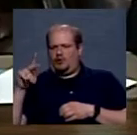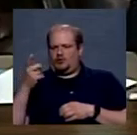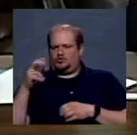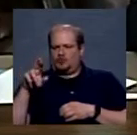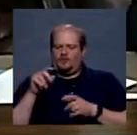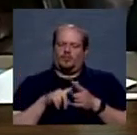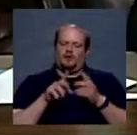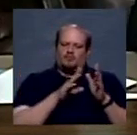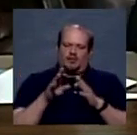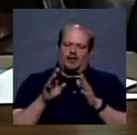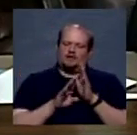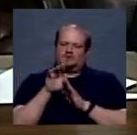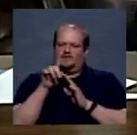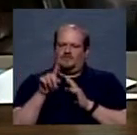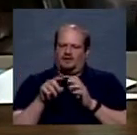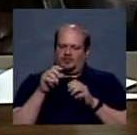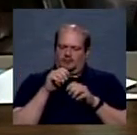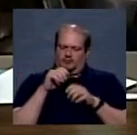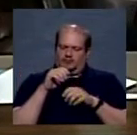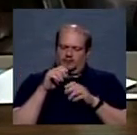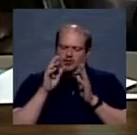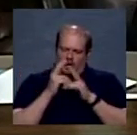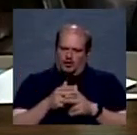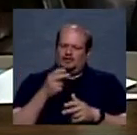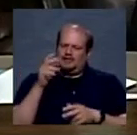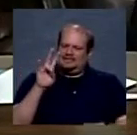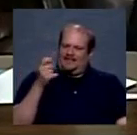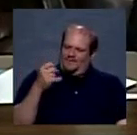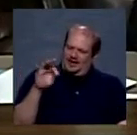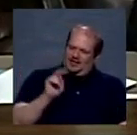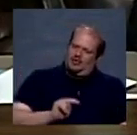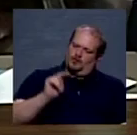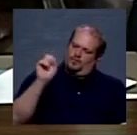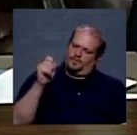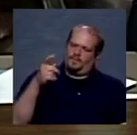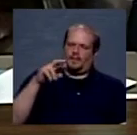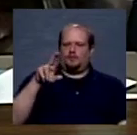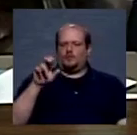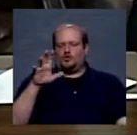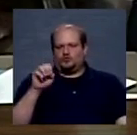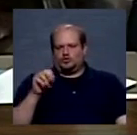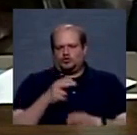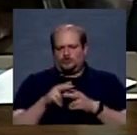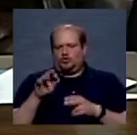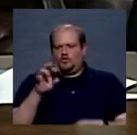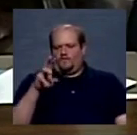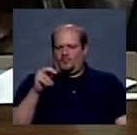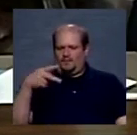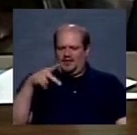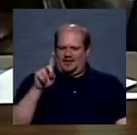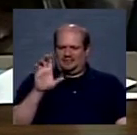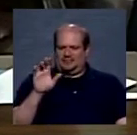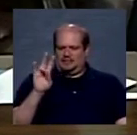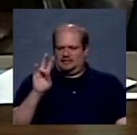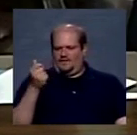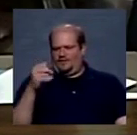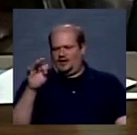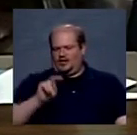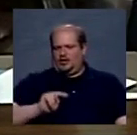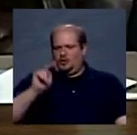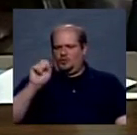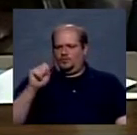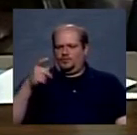planned zoning development establish a planned commercial district titled 719 North Spruce Street, long short form PDC, located at 719 North